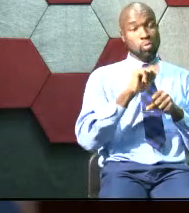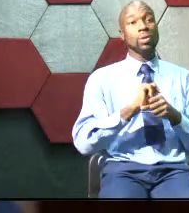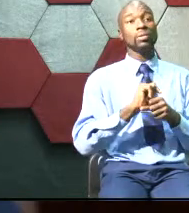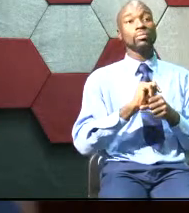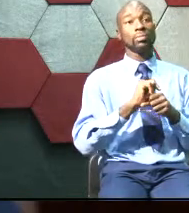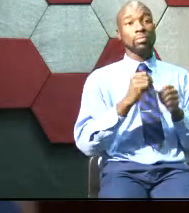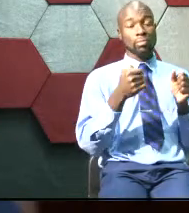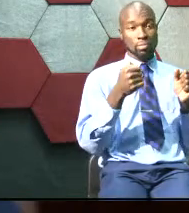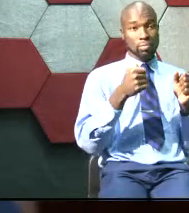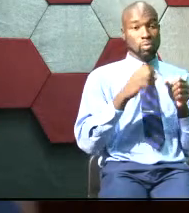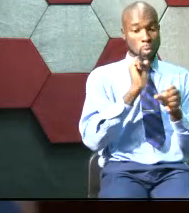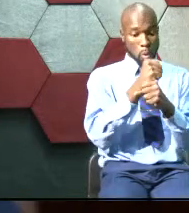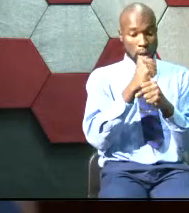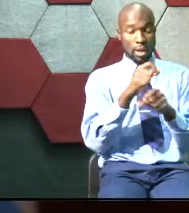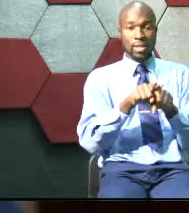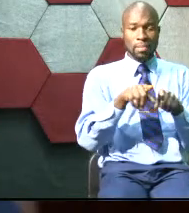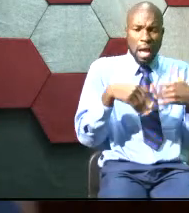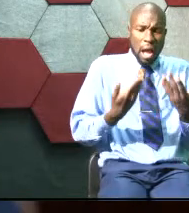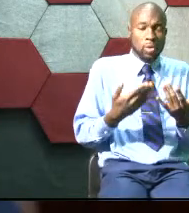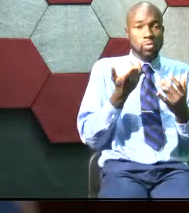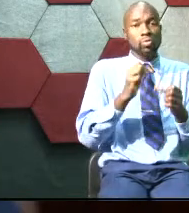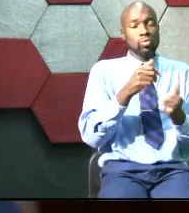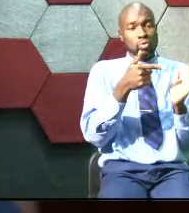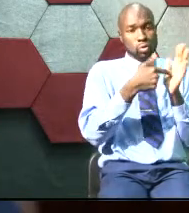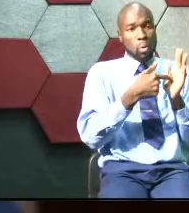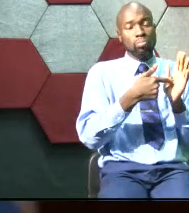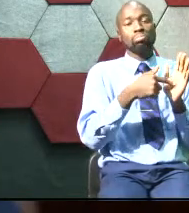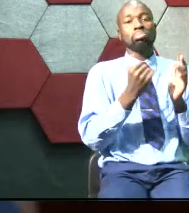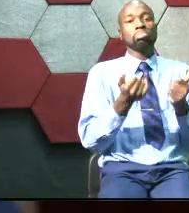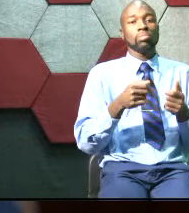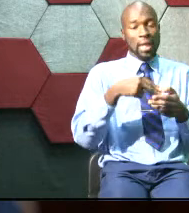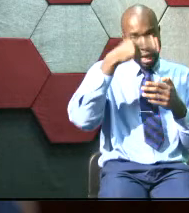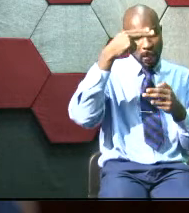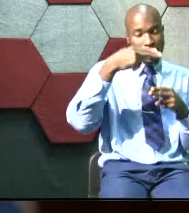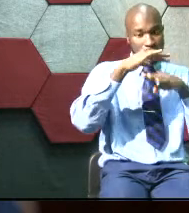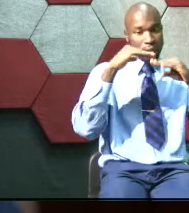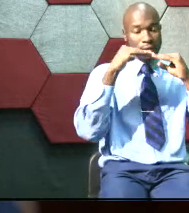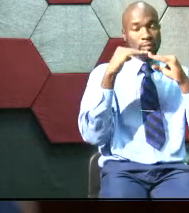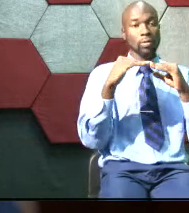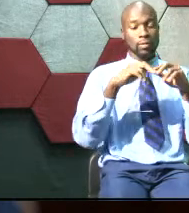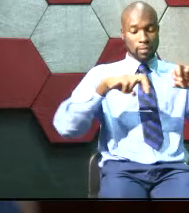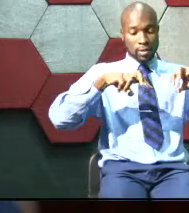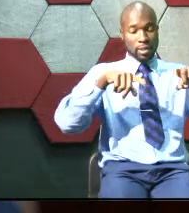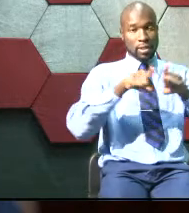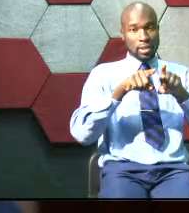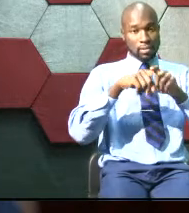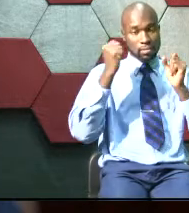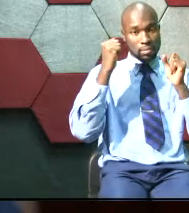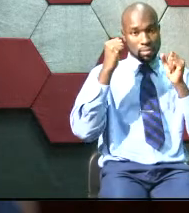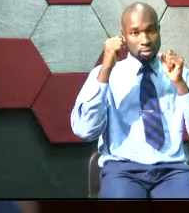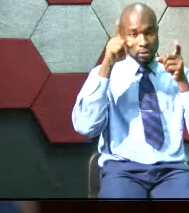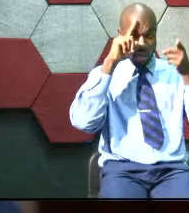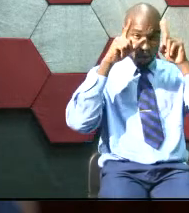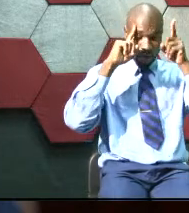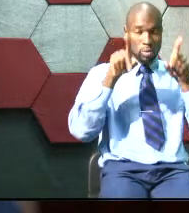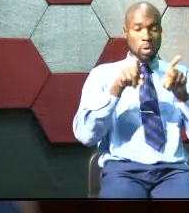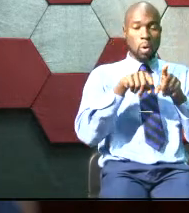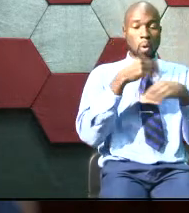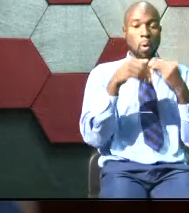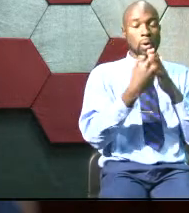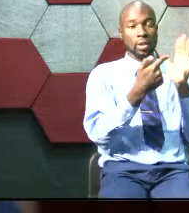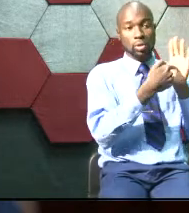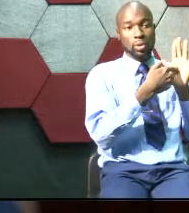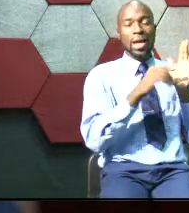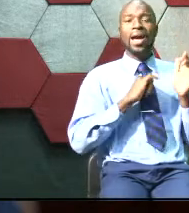particularly with how you continually show higher levels of research and innovation with each passing exhibition. I send